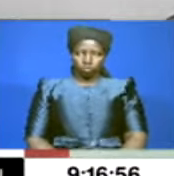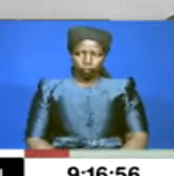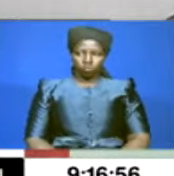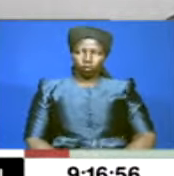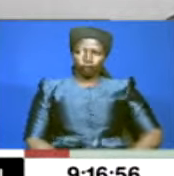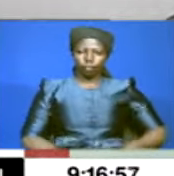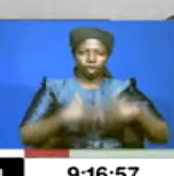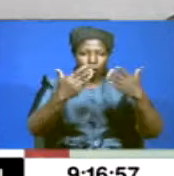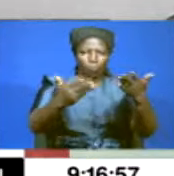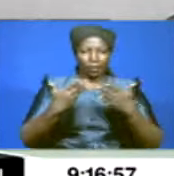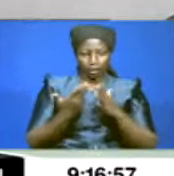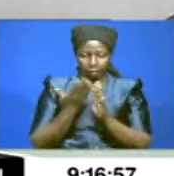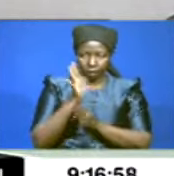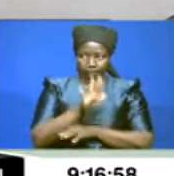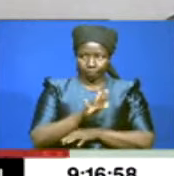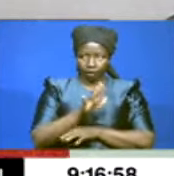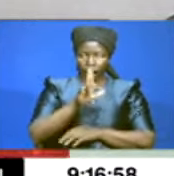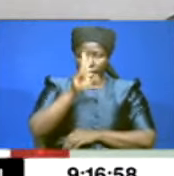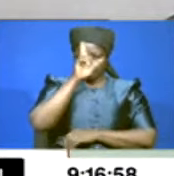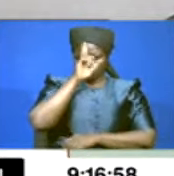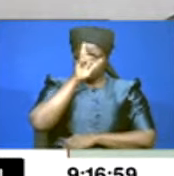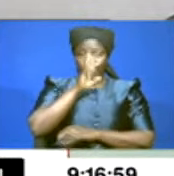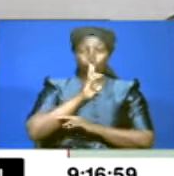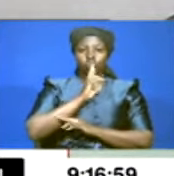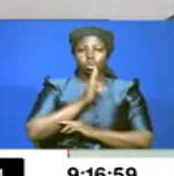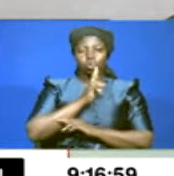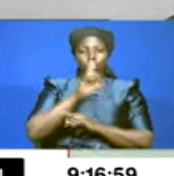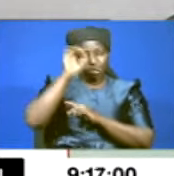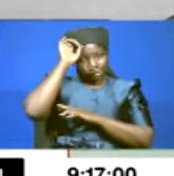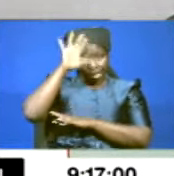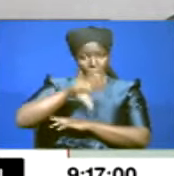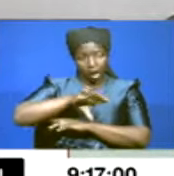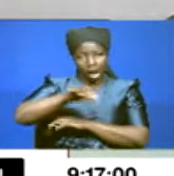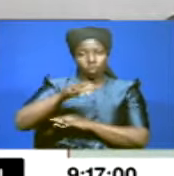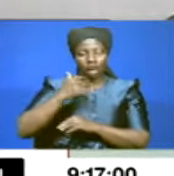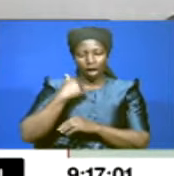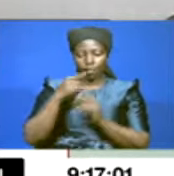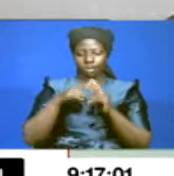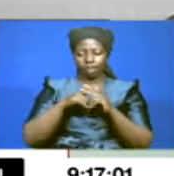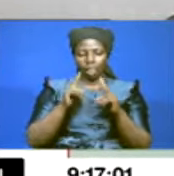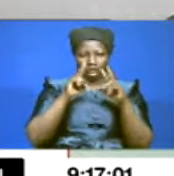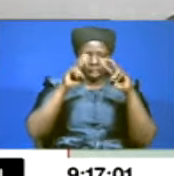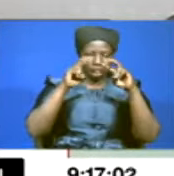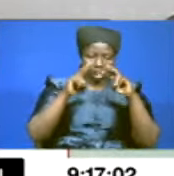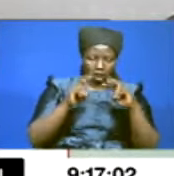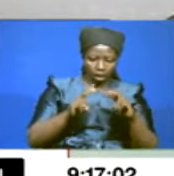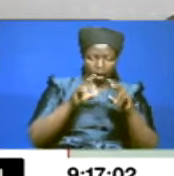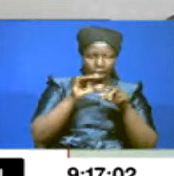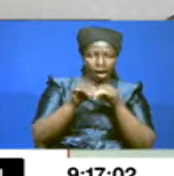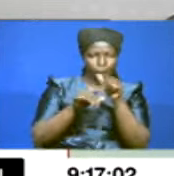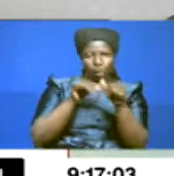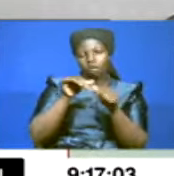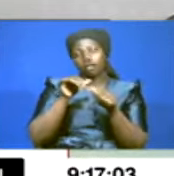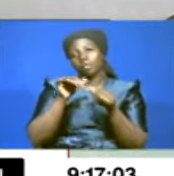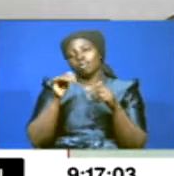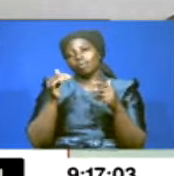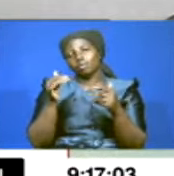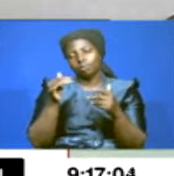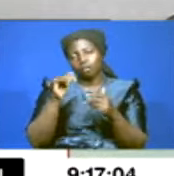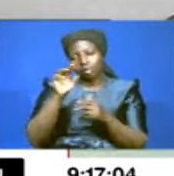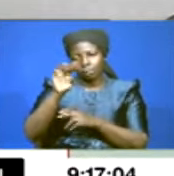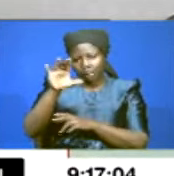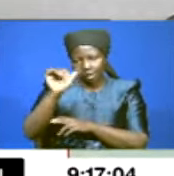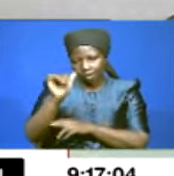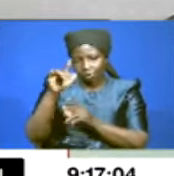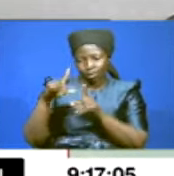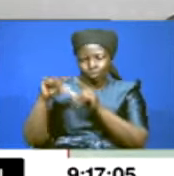Welcome back. Police in Ruiru, Kiambu County, have begun investigations into claims by a member of the Kiambu County Assembly,